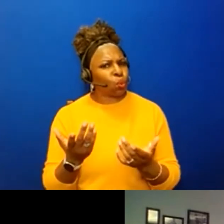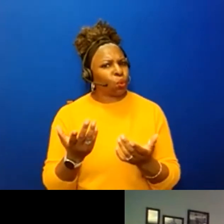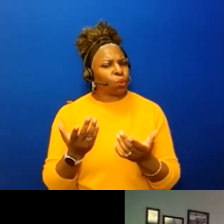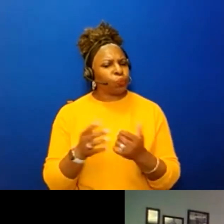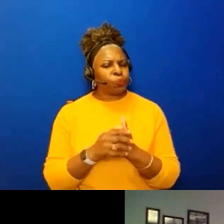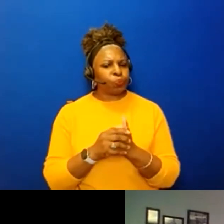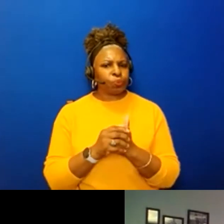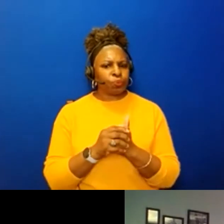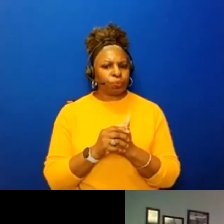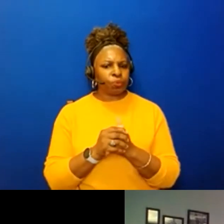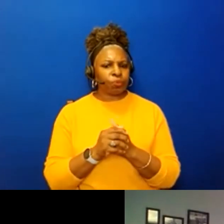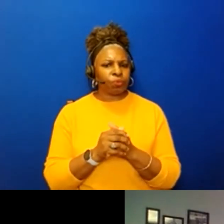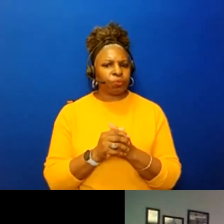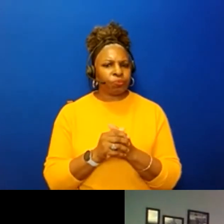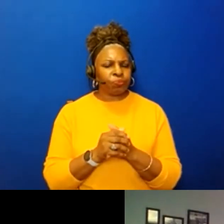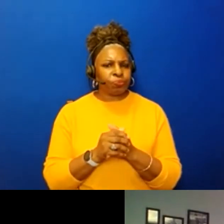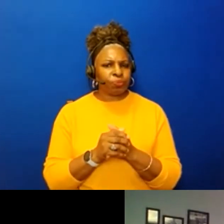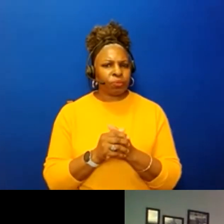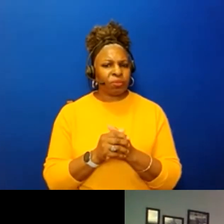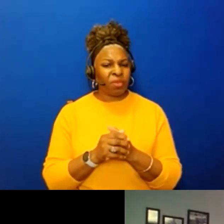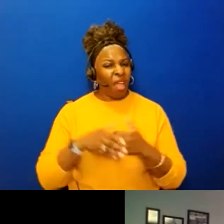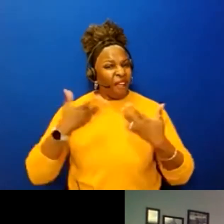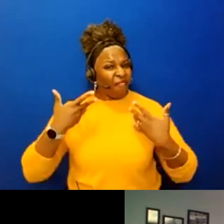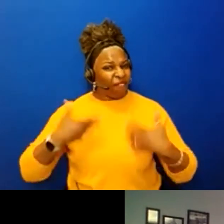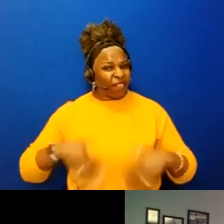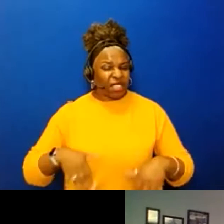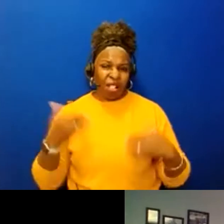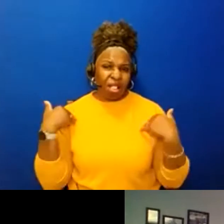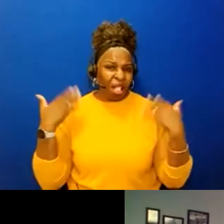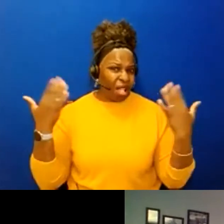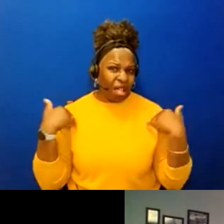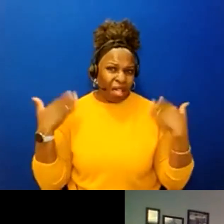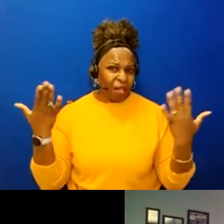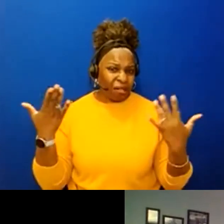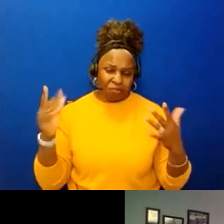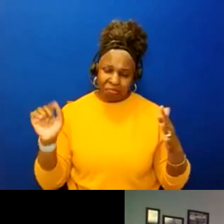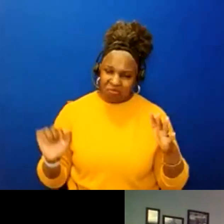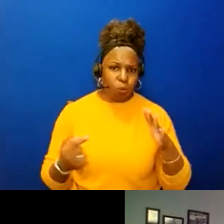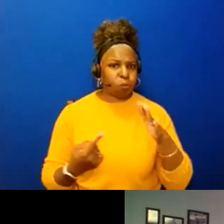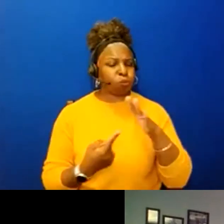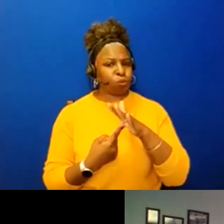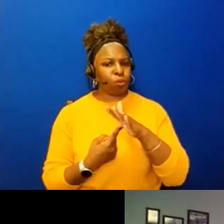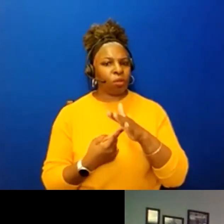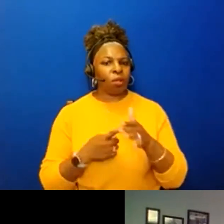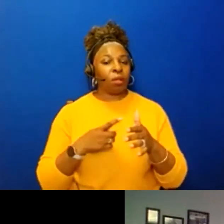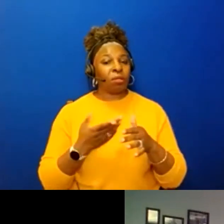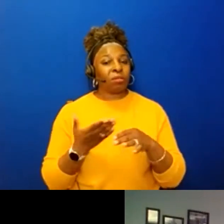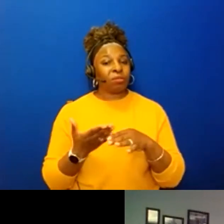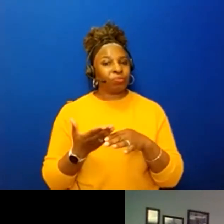example? I mean, I just think physical activity of any kind is just absolutely crucial. I was really